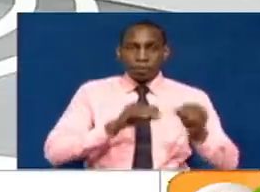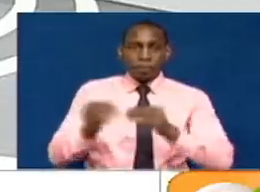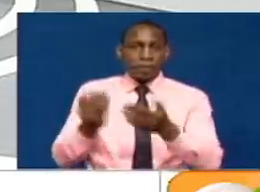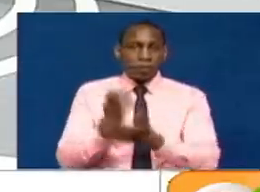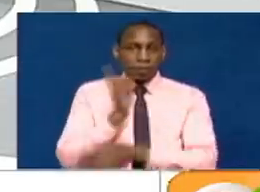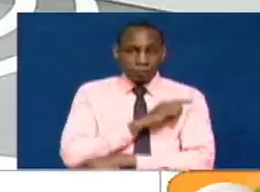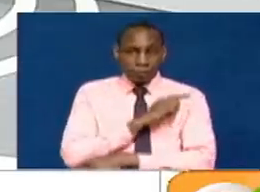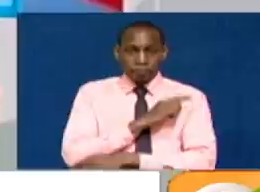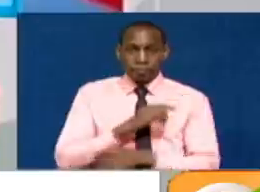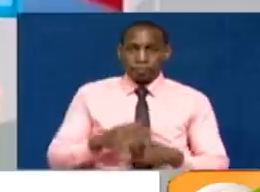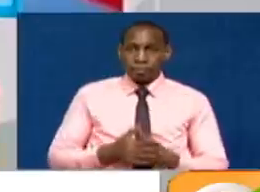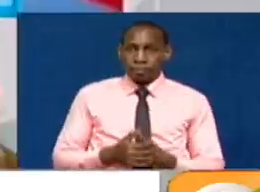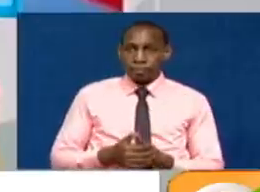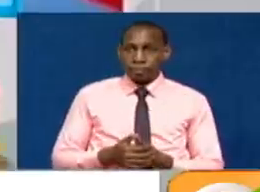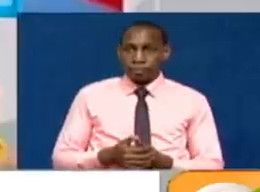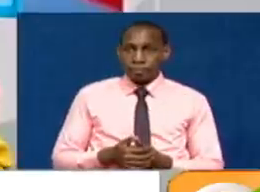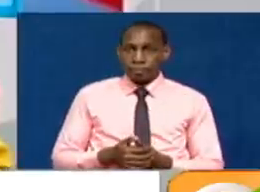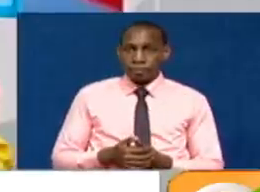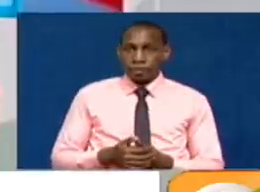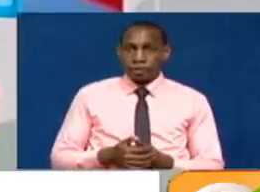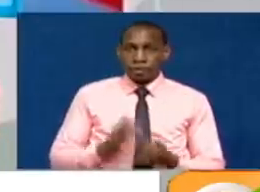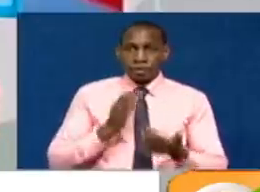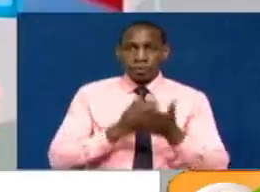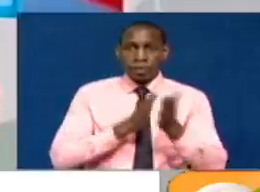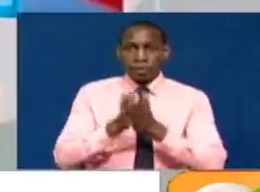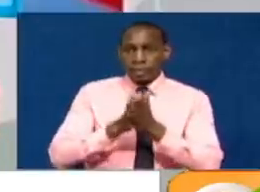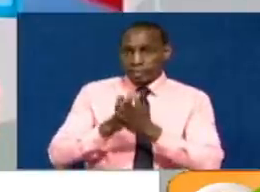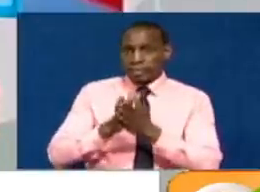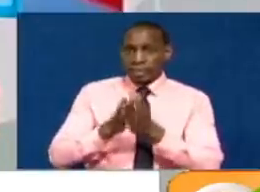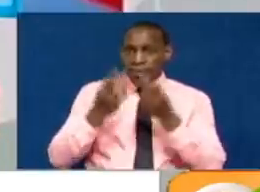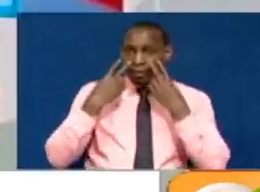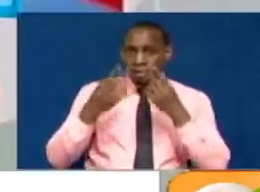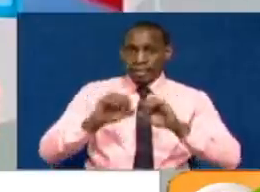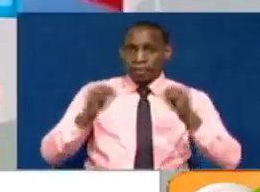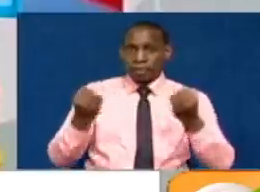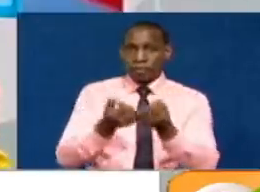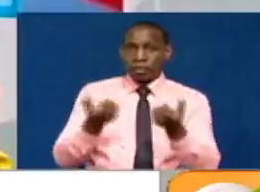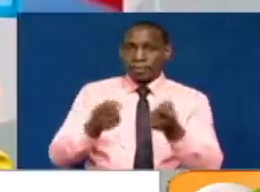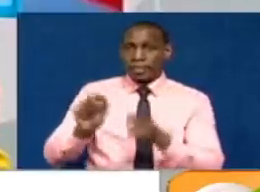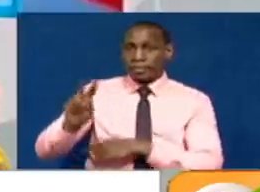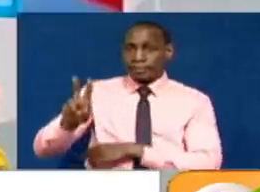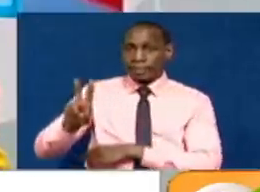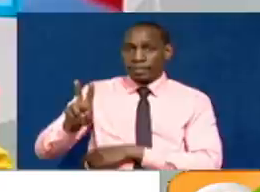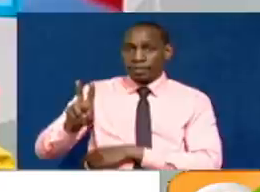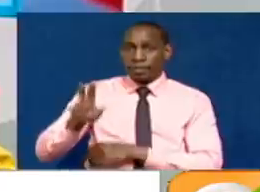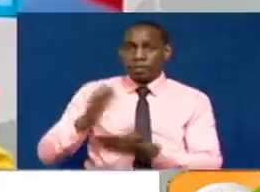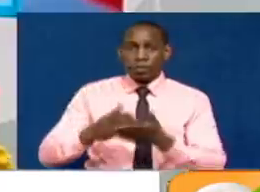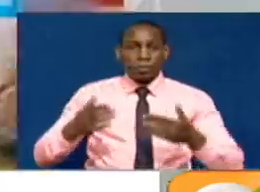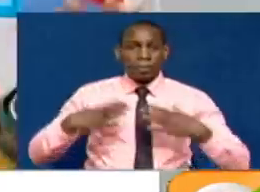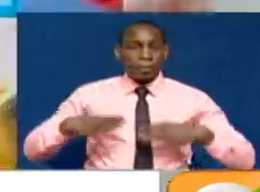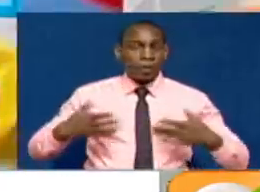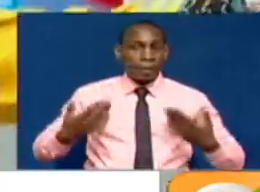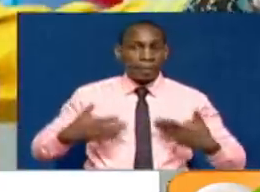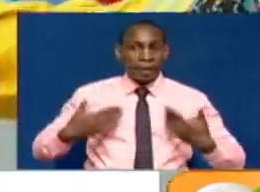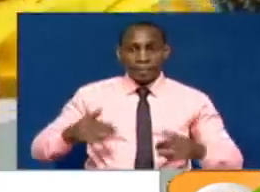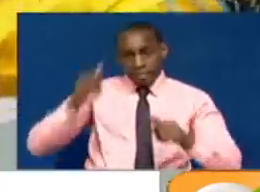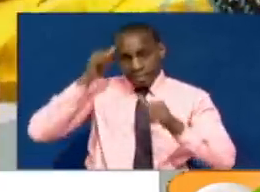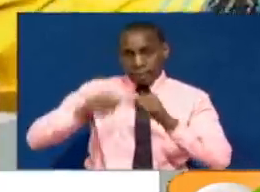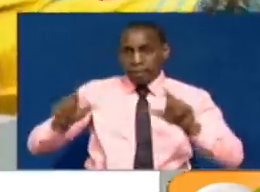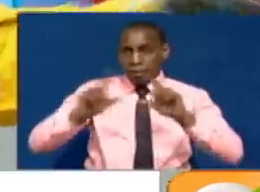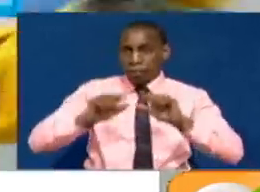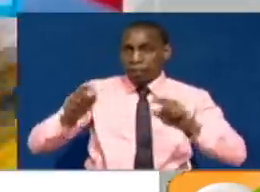there. And I found that very interesting, in following it on social media and on television, how happy people were. Because remember, we've